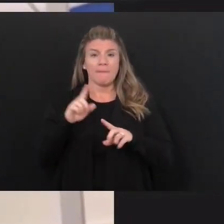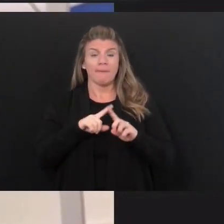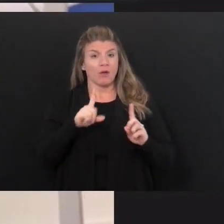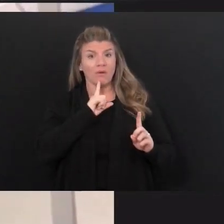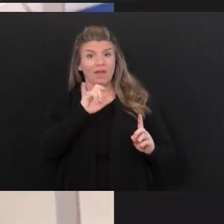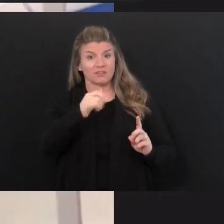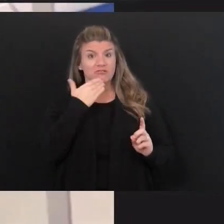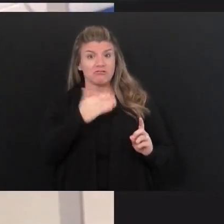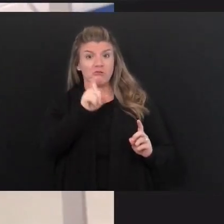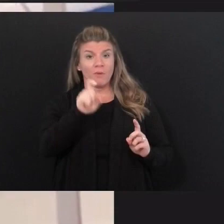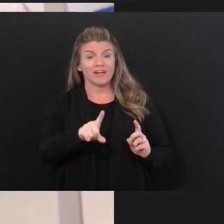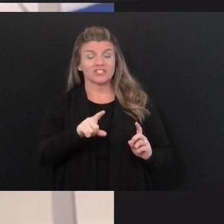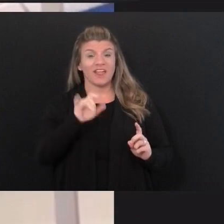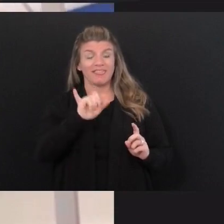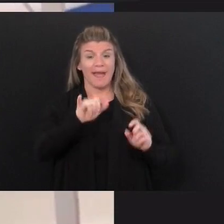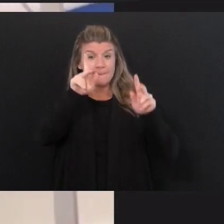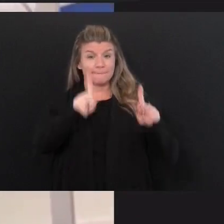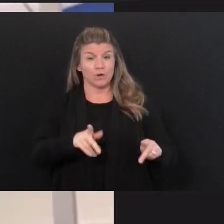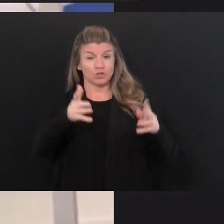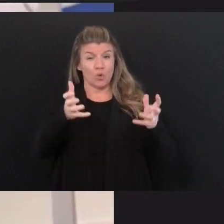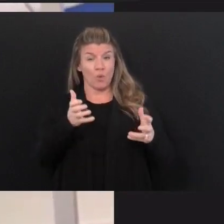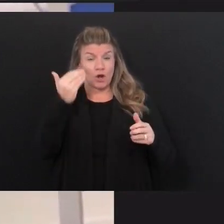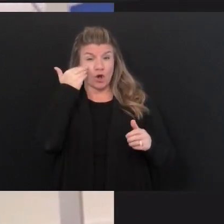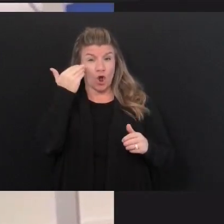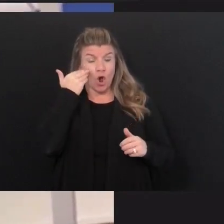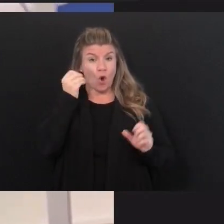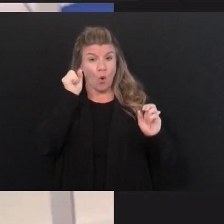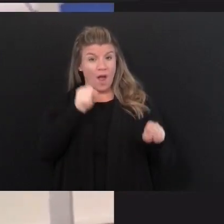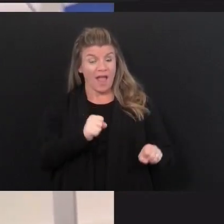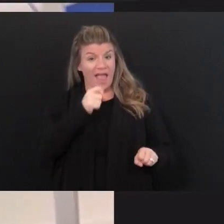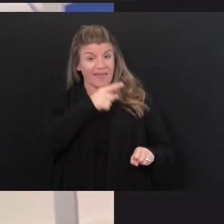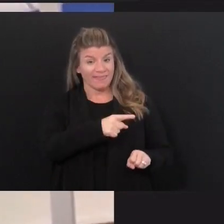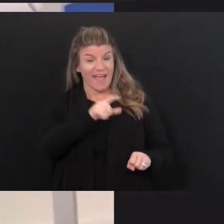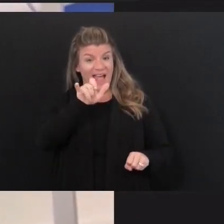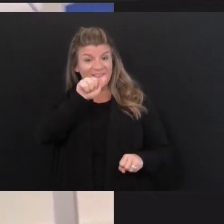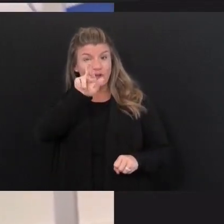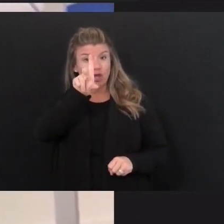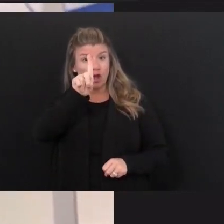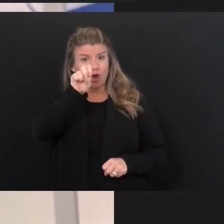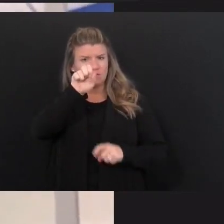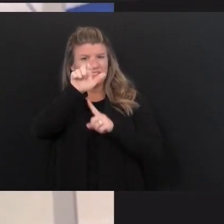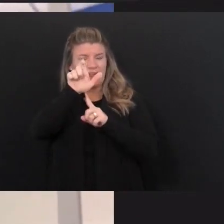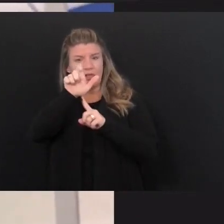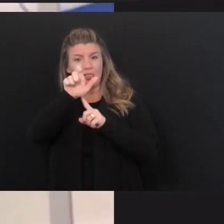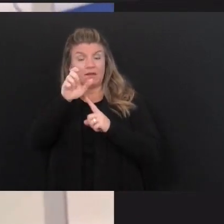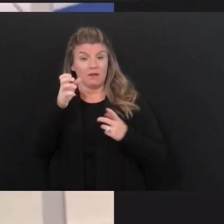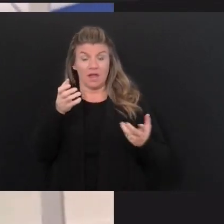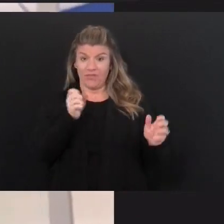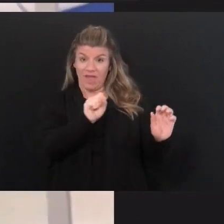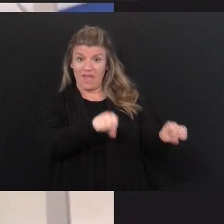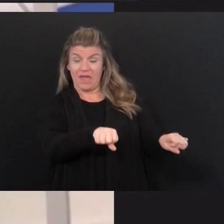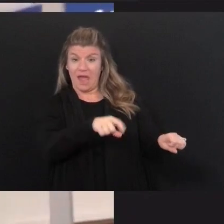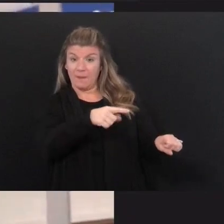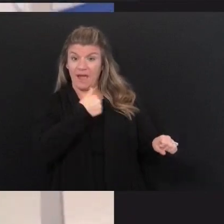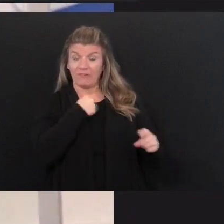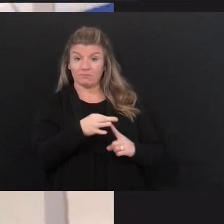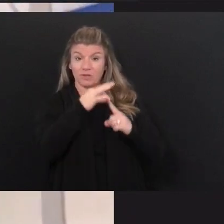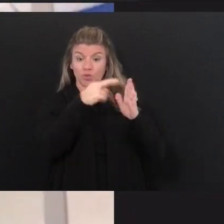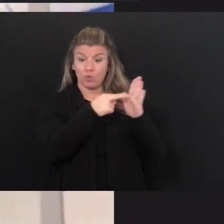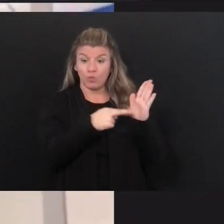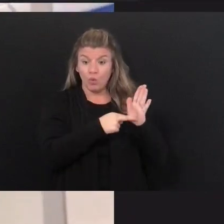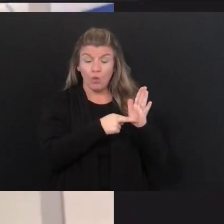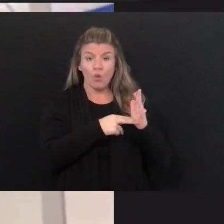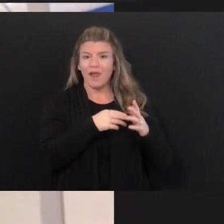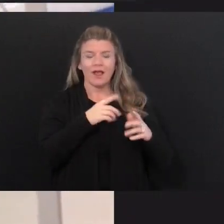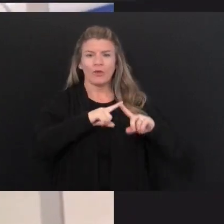that's here. The viewer wanted to know, can they have yard sales? And if so, what are the guidelines? And is there a difference between one individual